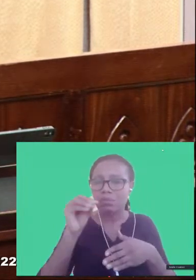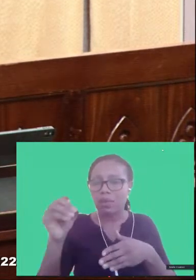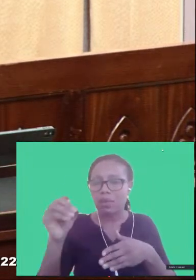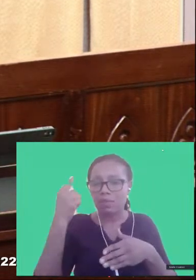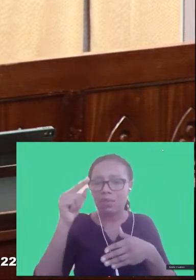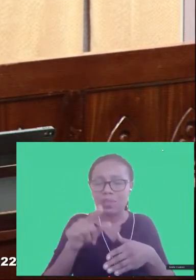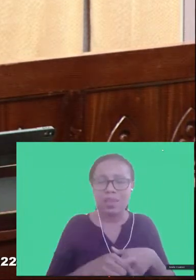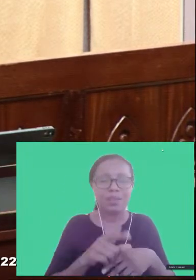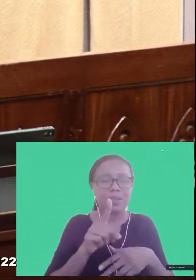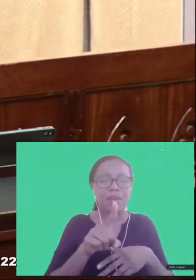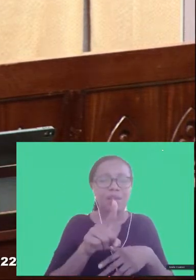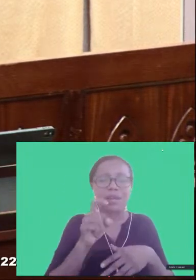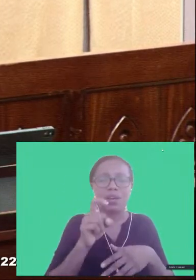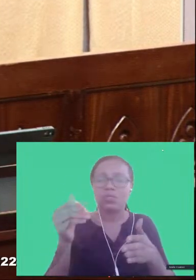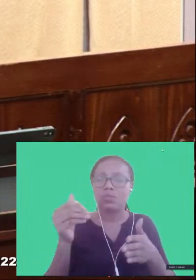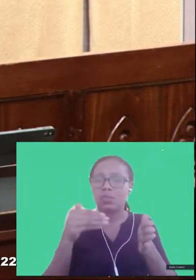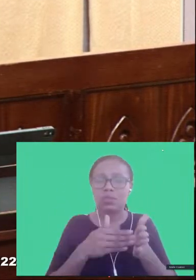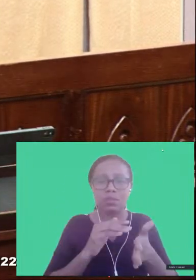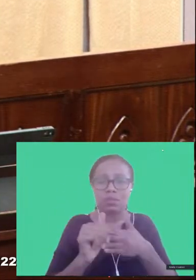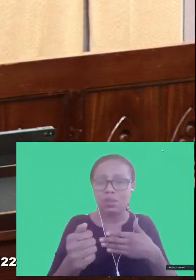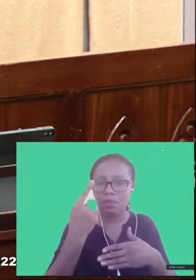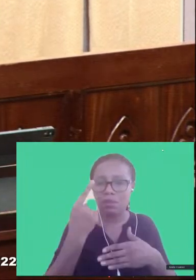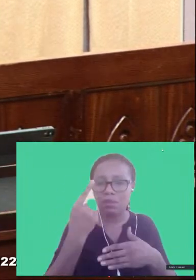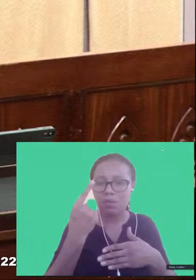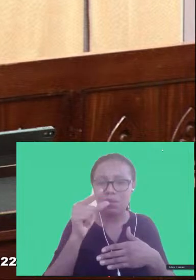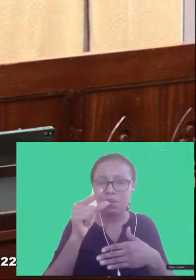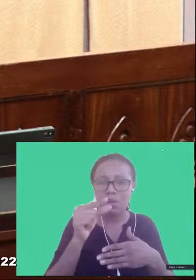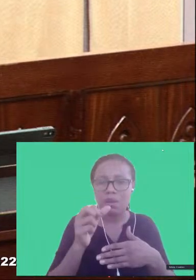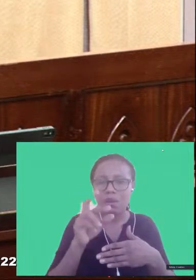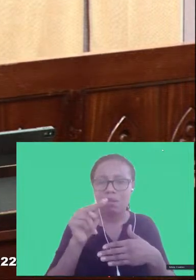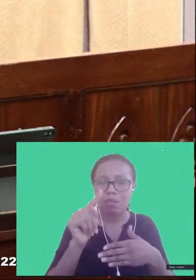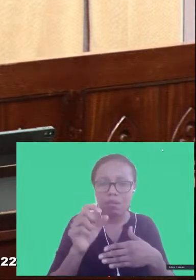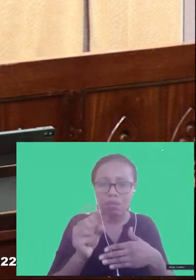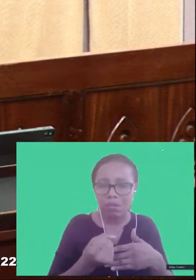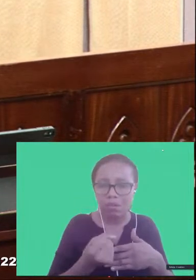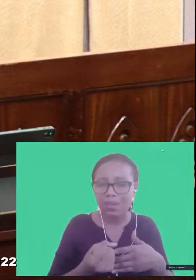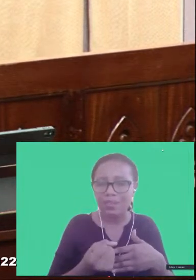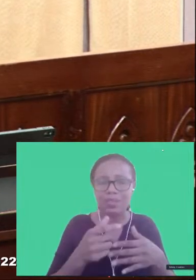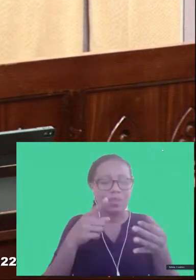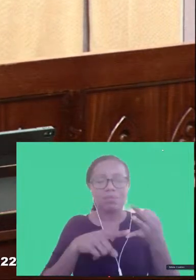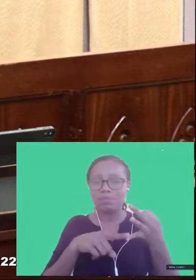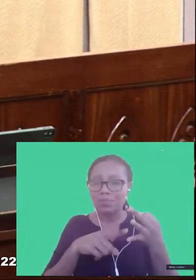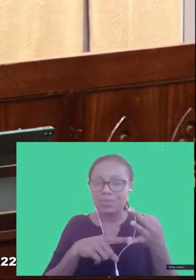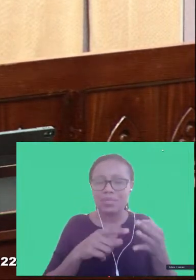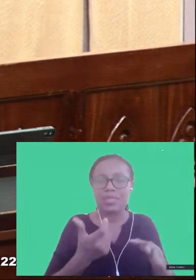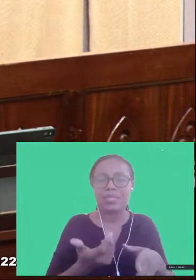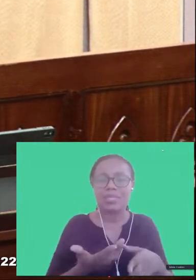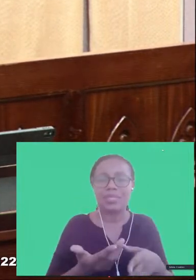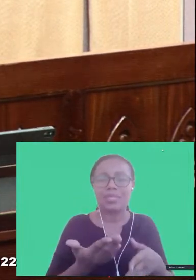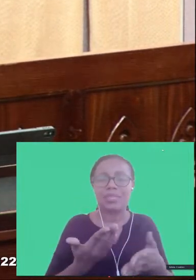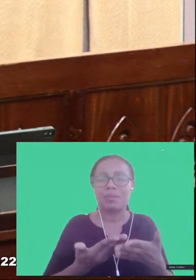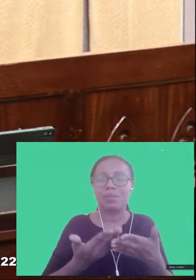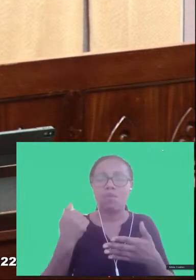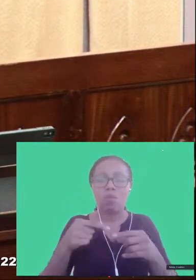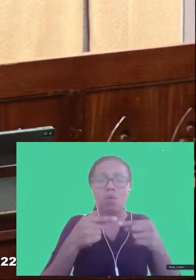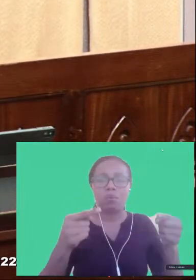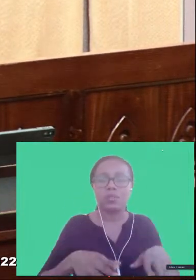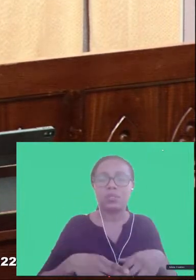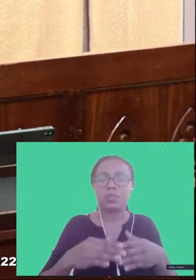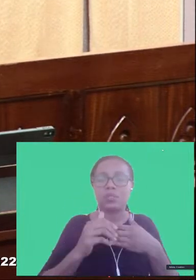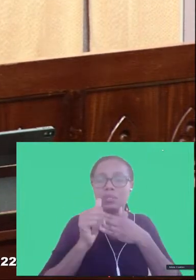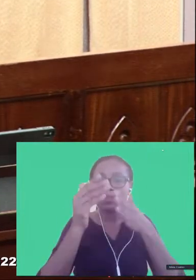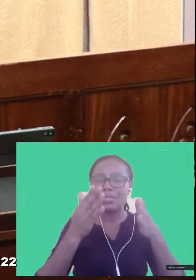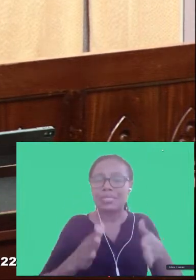Leader of the Opposition spoke to it briefly, but in relation to smart energy, Madam Chair, there is a $8 million I see allocated for